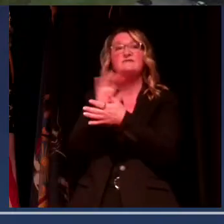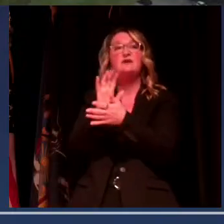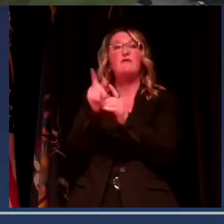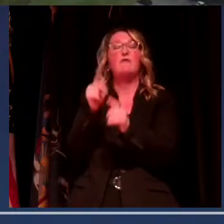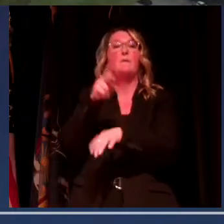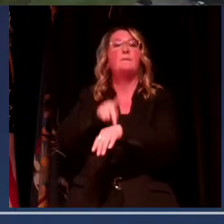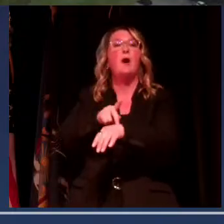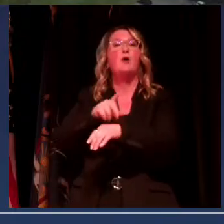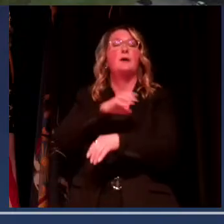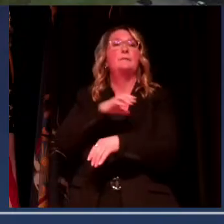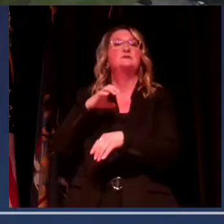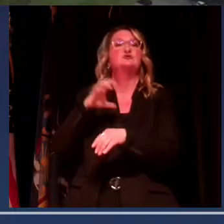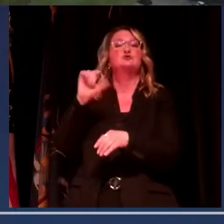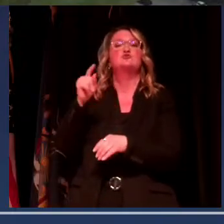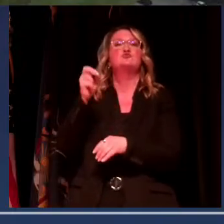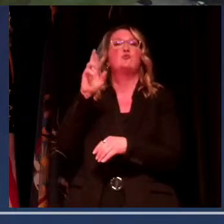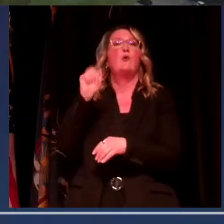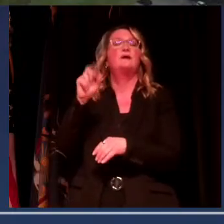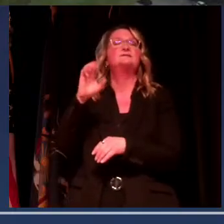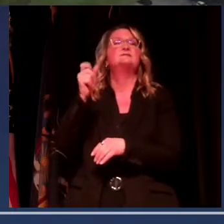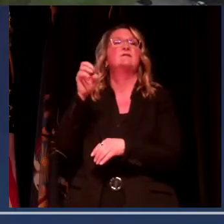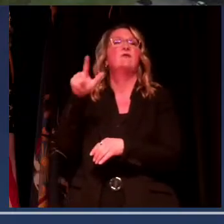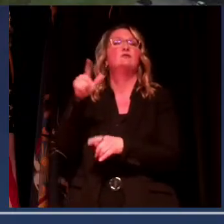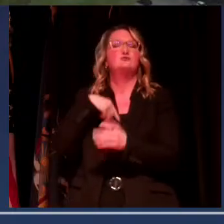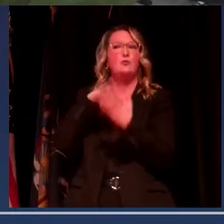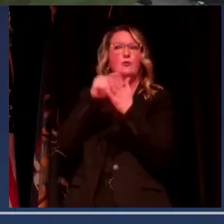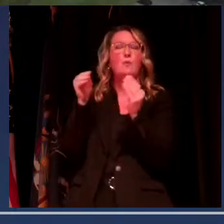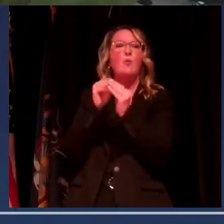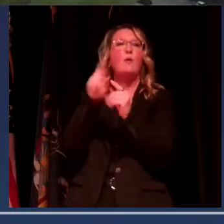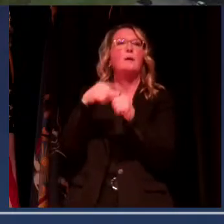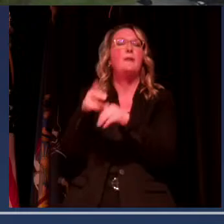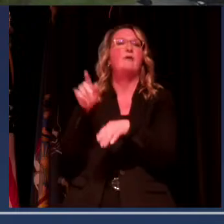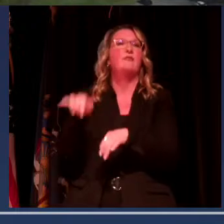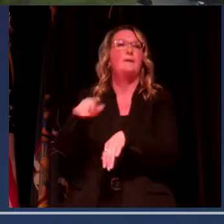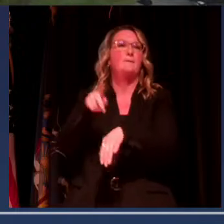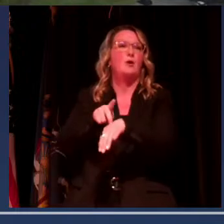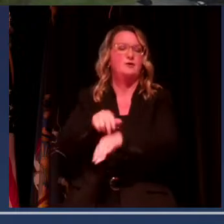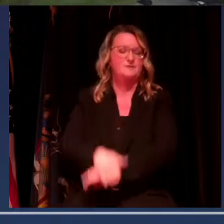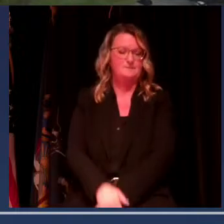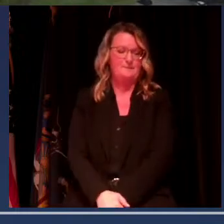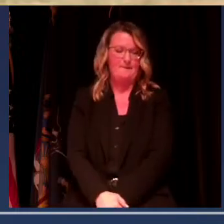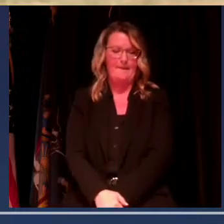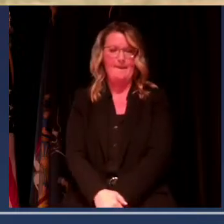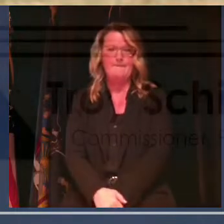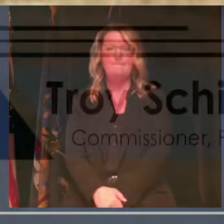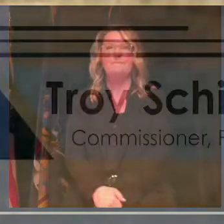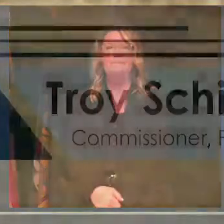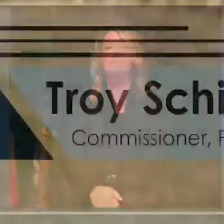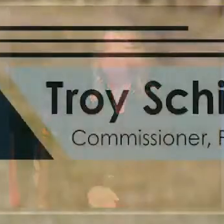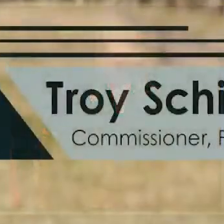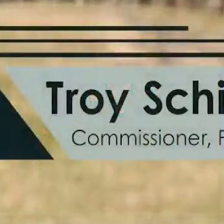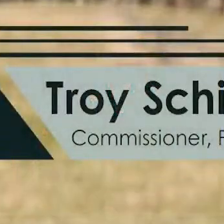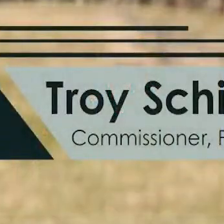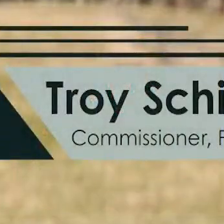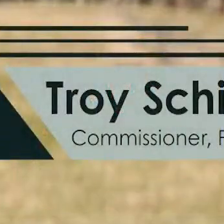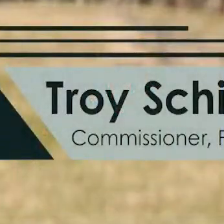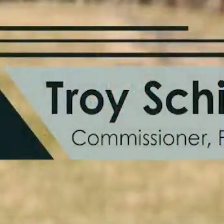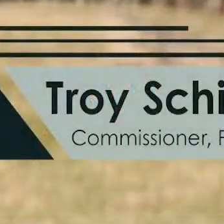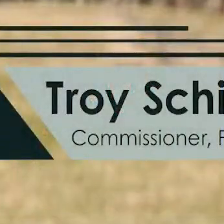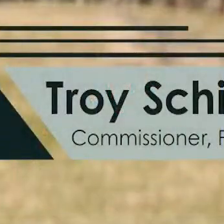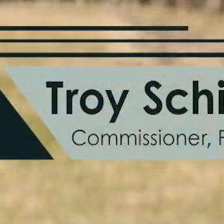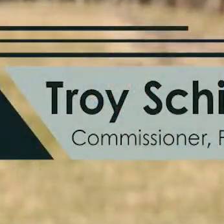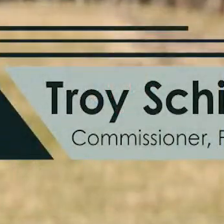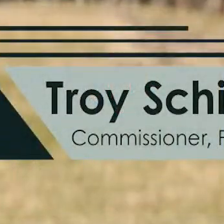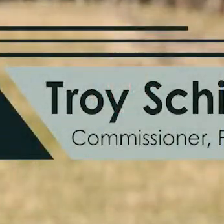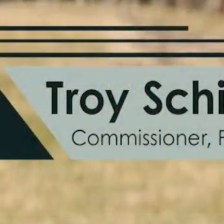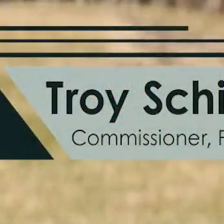Commissioner Troy Schinzel to learn more about the future Willowdale Park. Hello, I'm Troy Schinzel, Erie County's